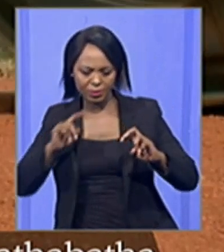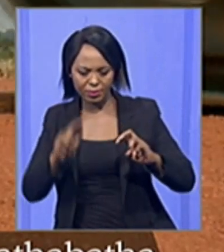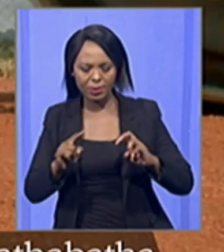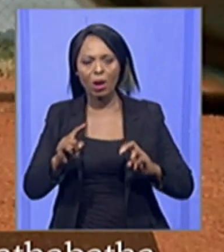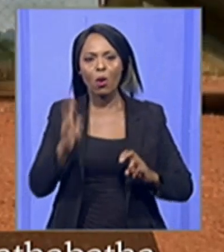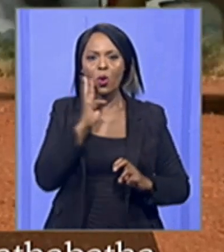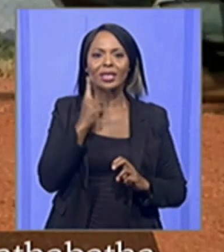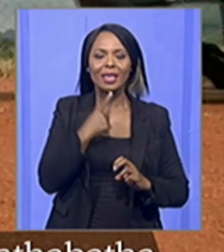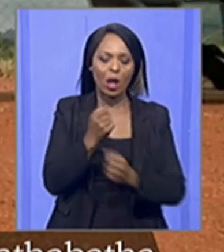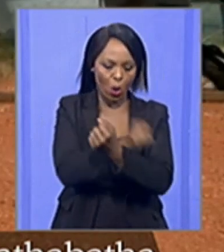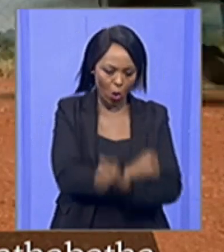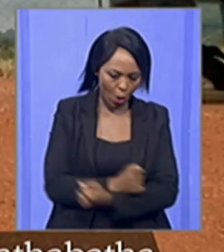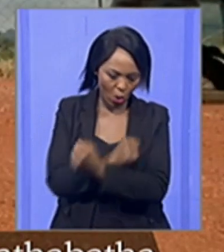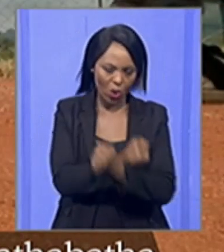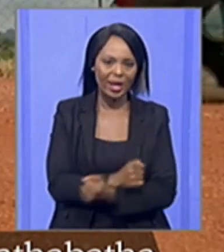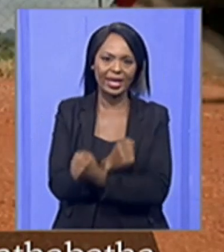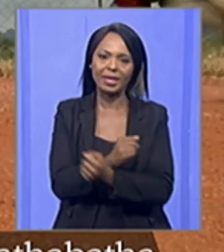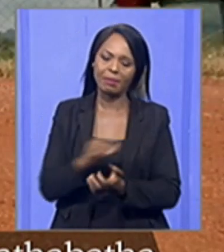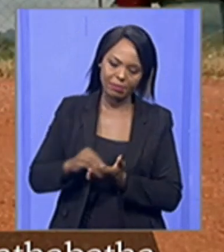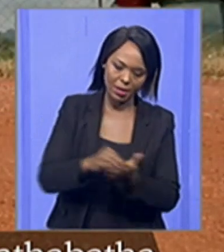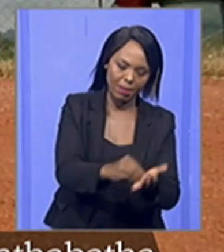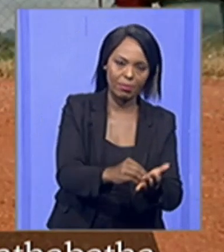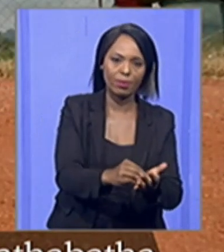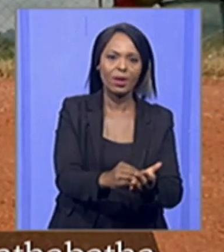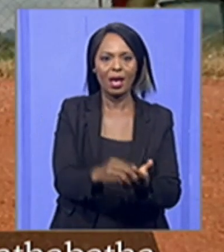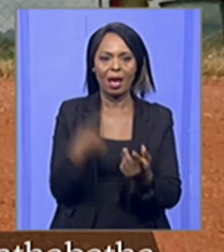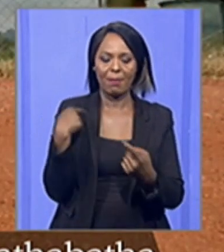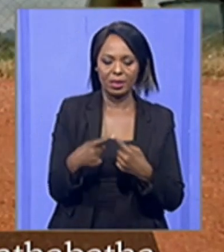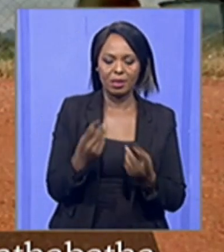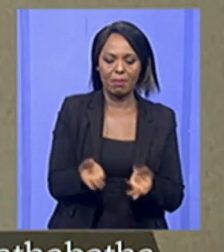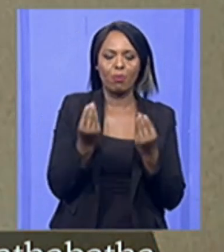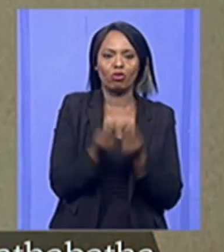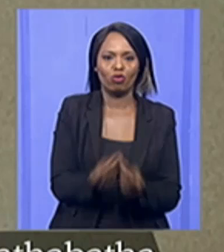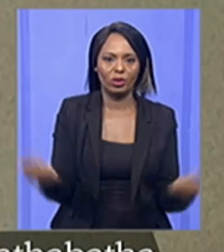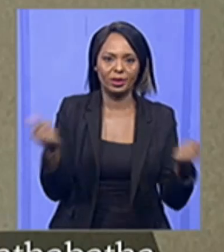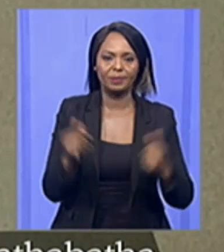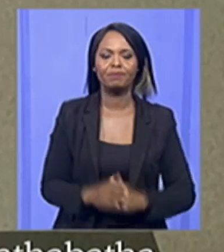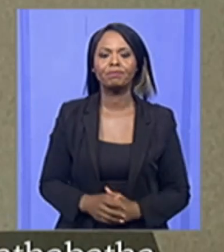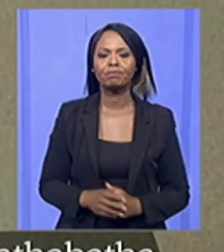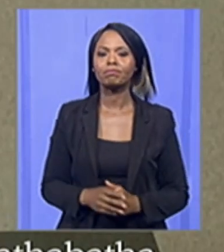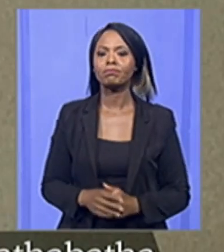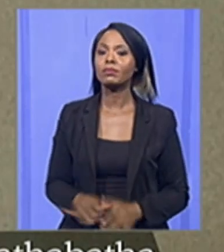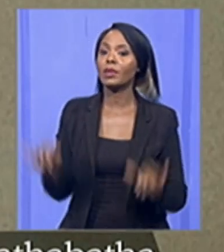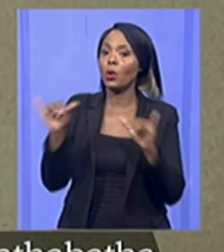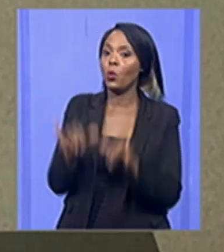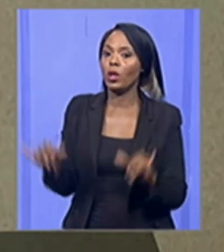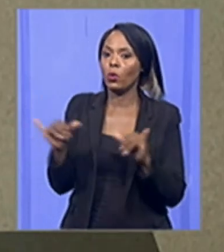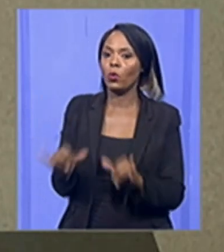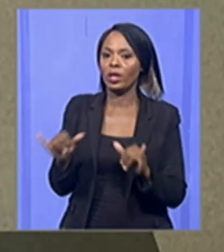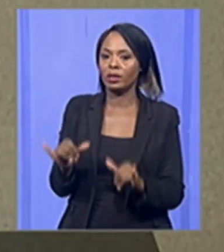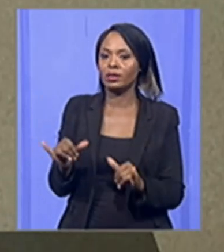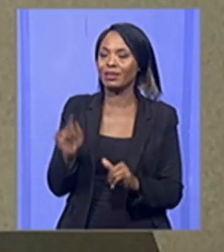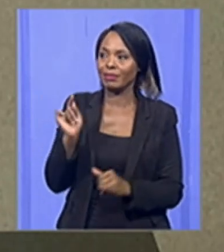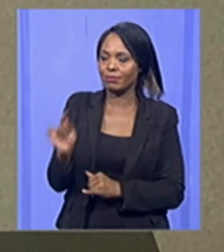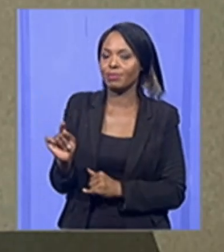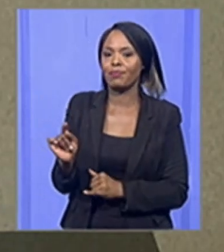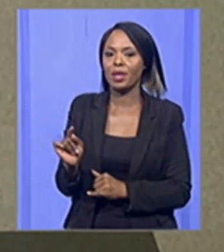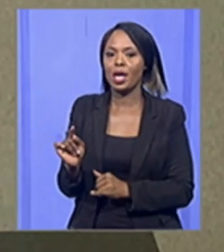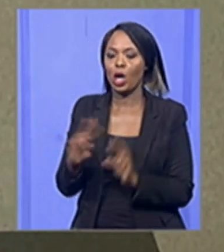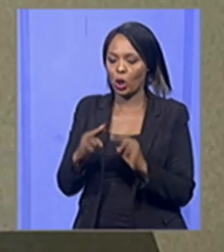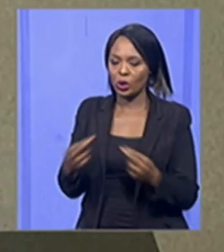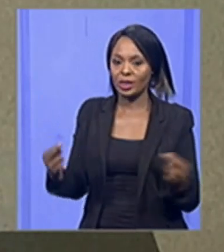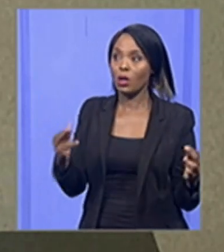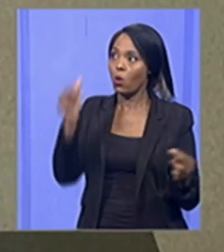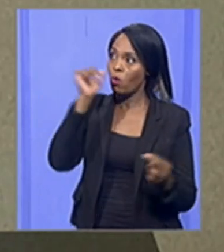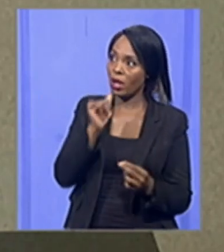ye bjale ka tharollo ya motšwa o swere. Re emetše ditlabakelo tše re di nyakang ge di fihla fela namile